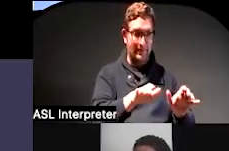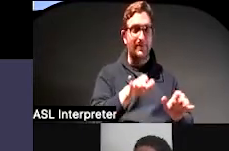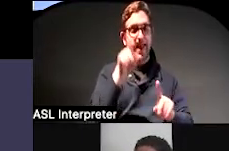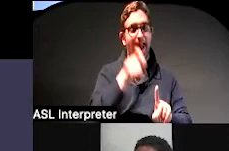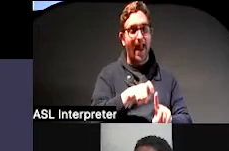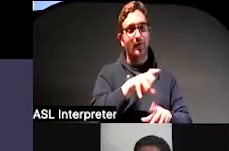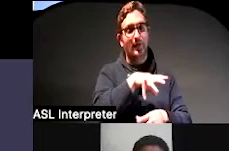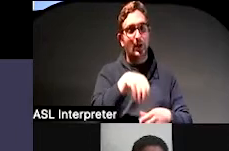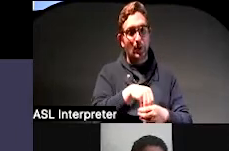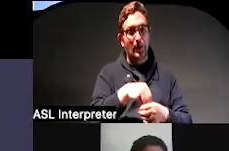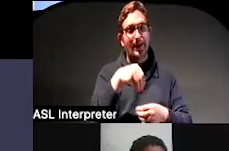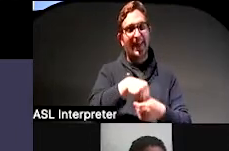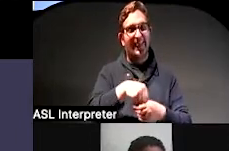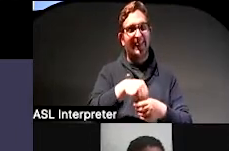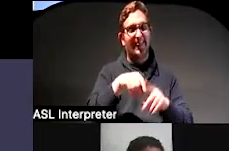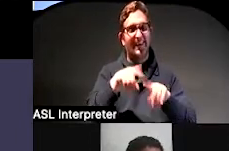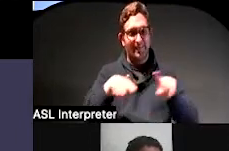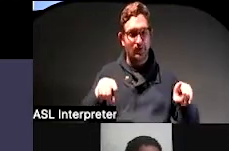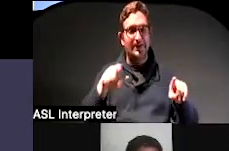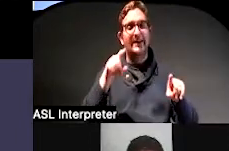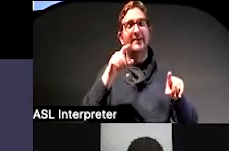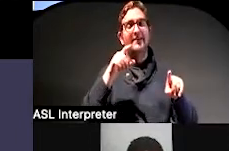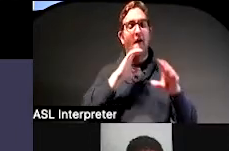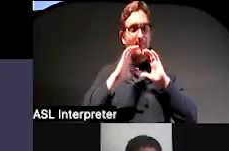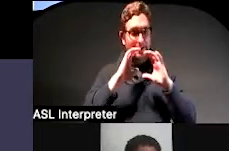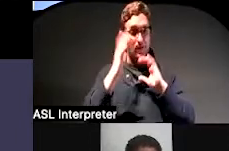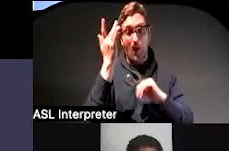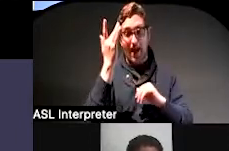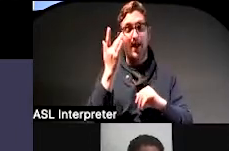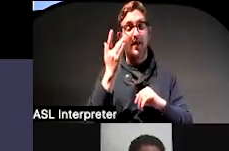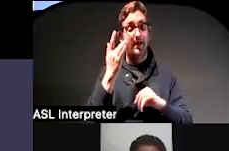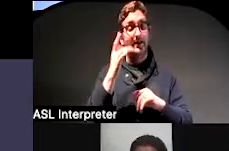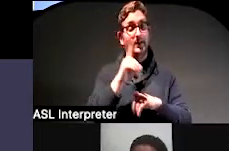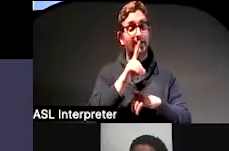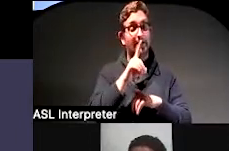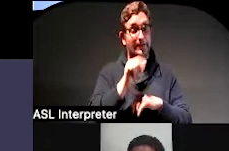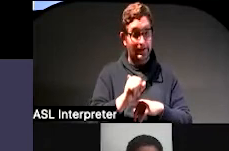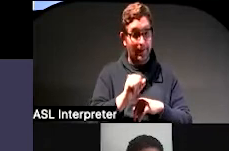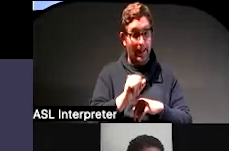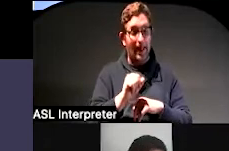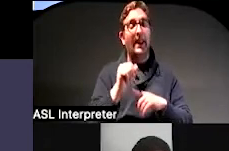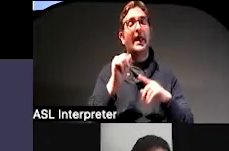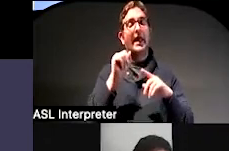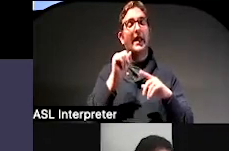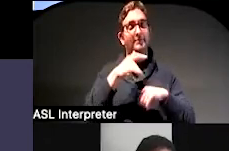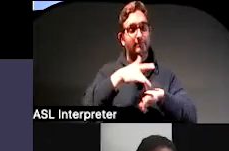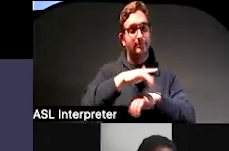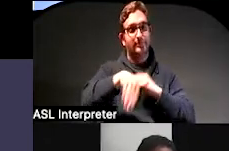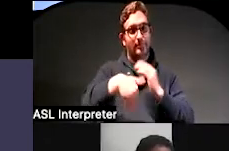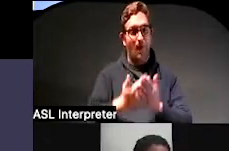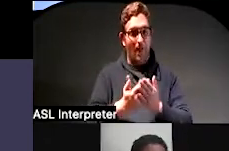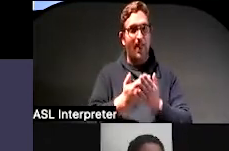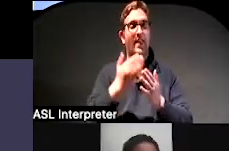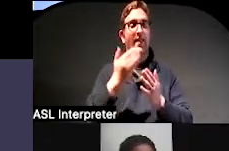be included into the diversity conversation, because disability crosses all, remember I showed that